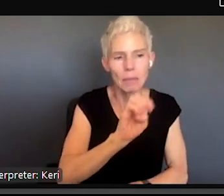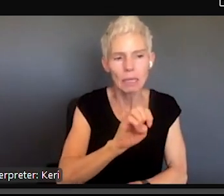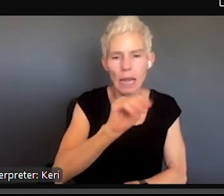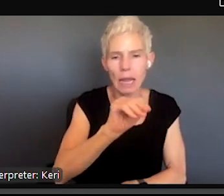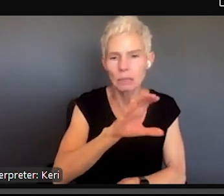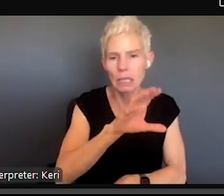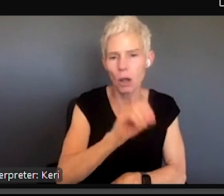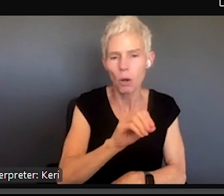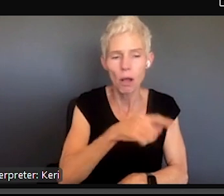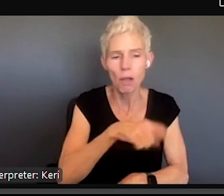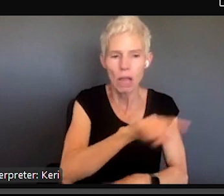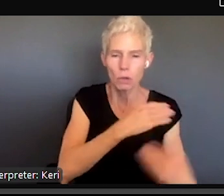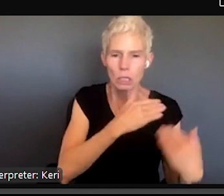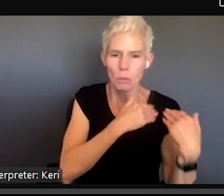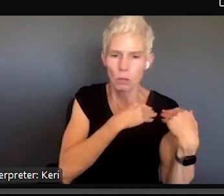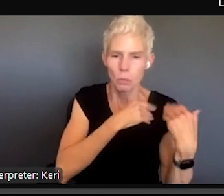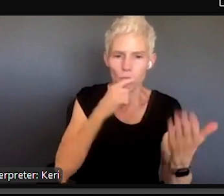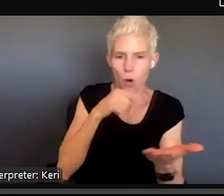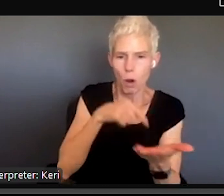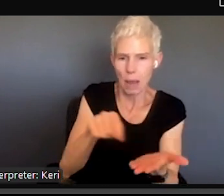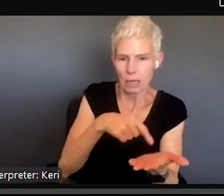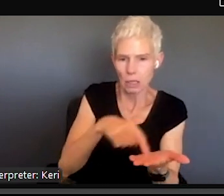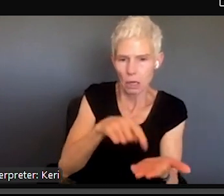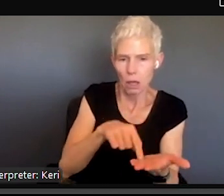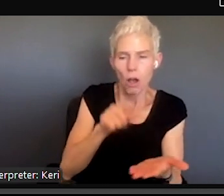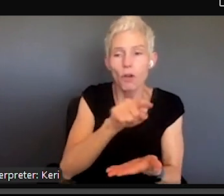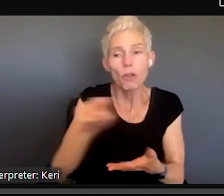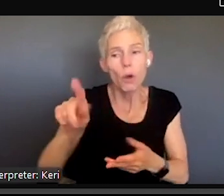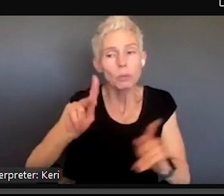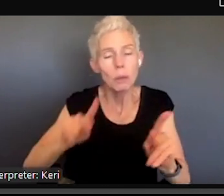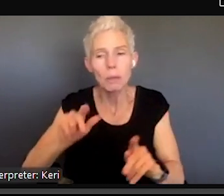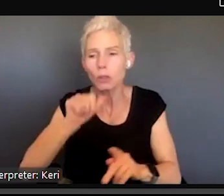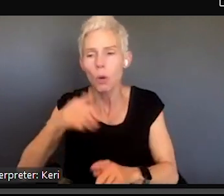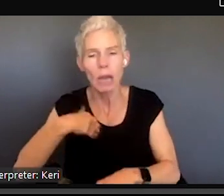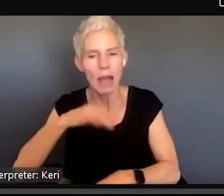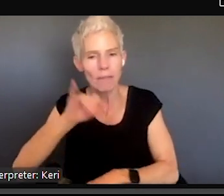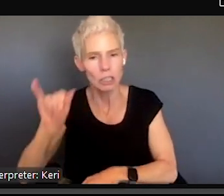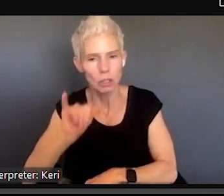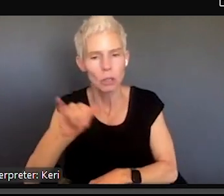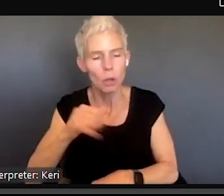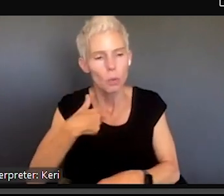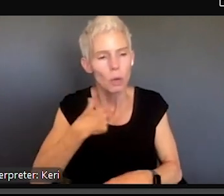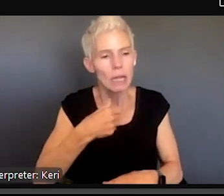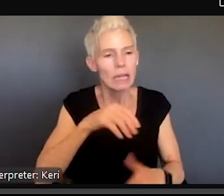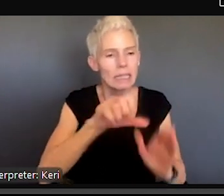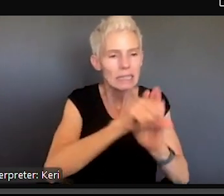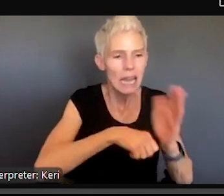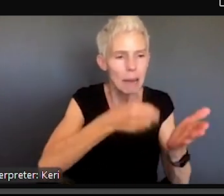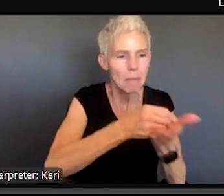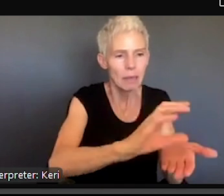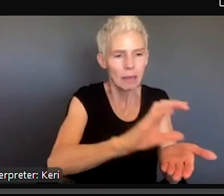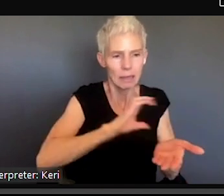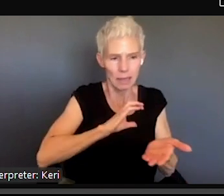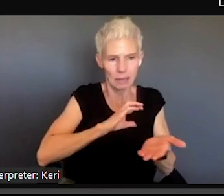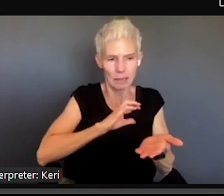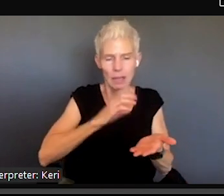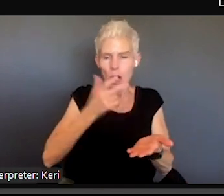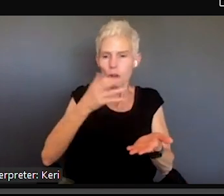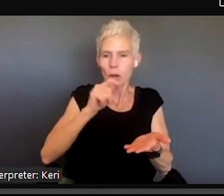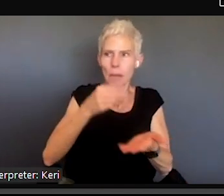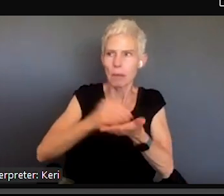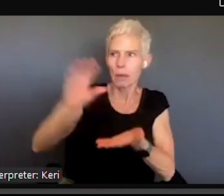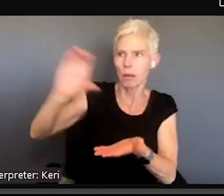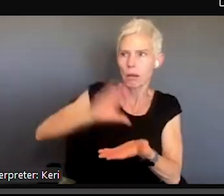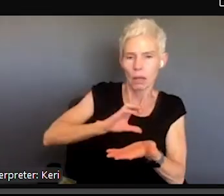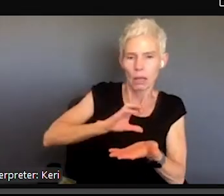for payments. We have for the uninsured, so we get state dollars, grant money, anything else, run it through us,